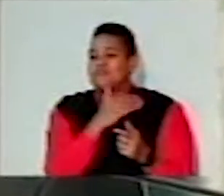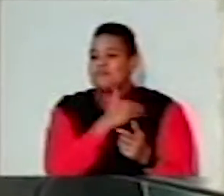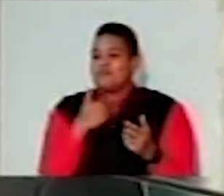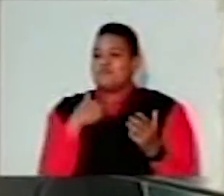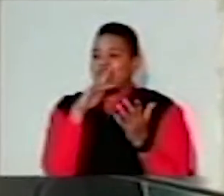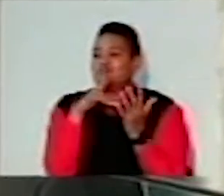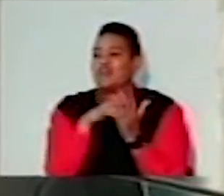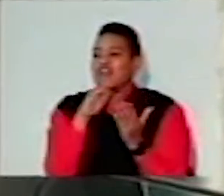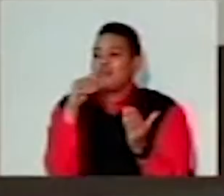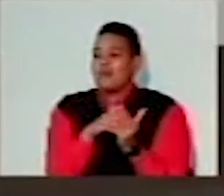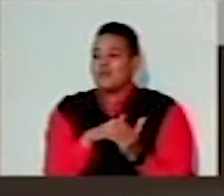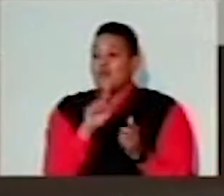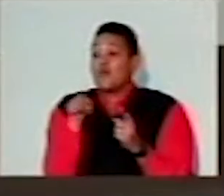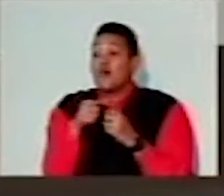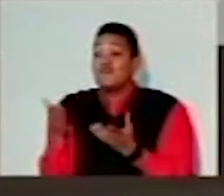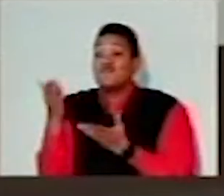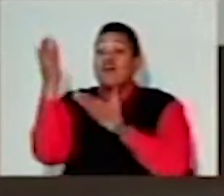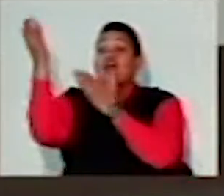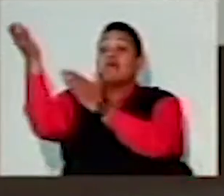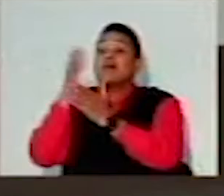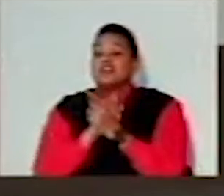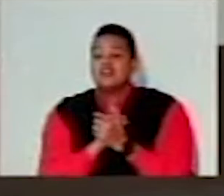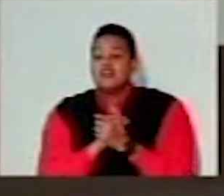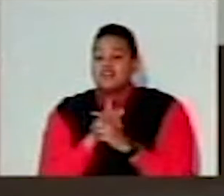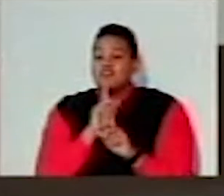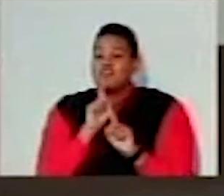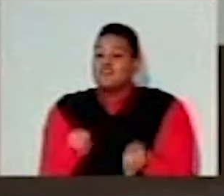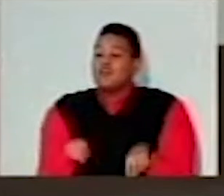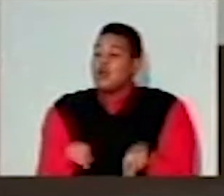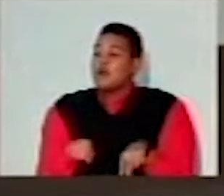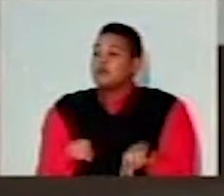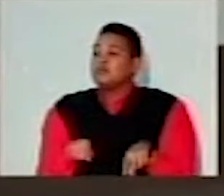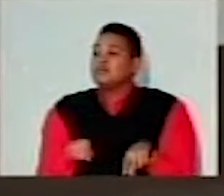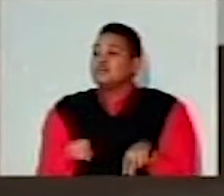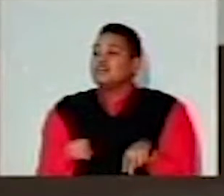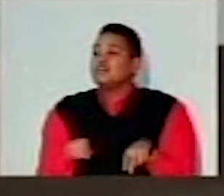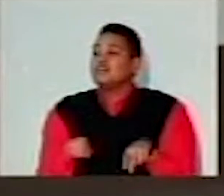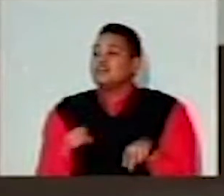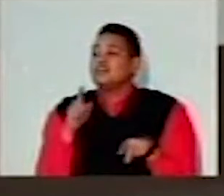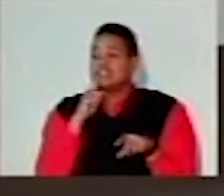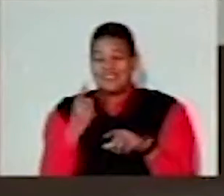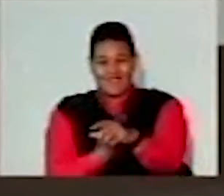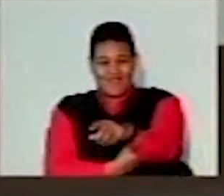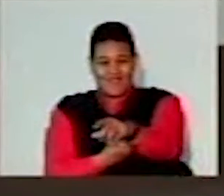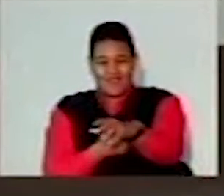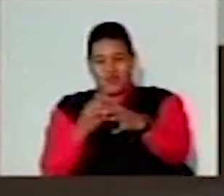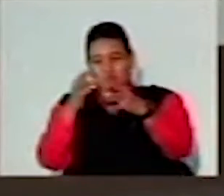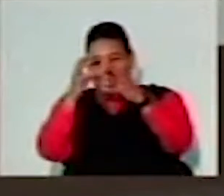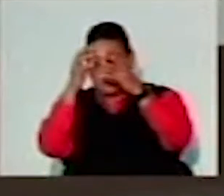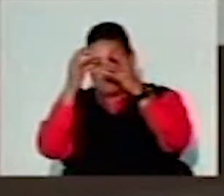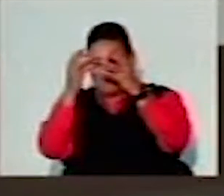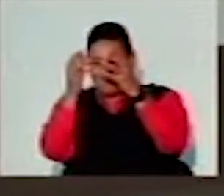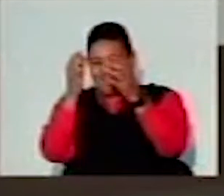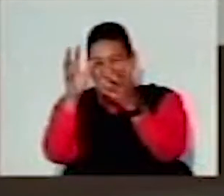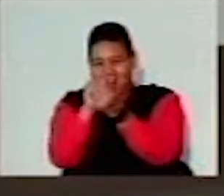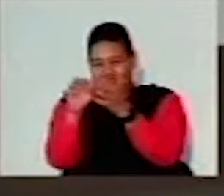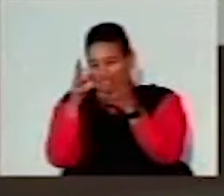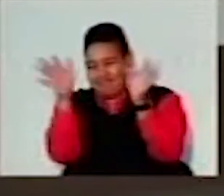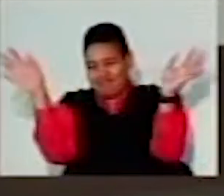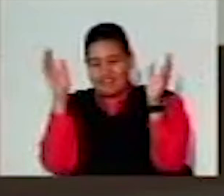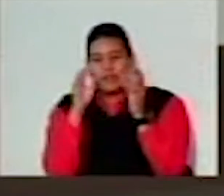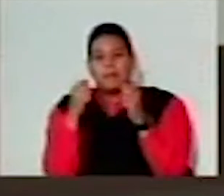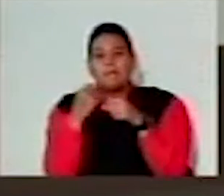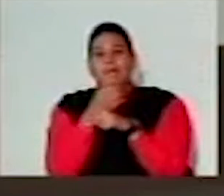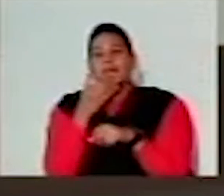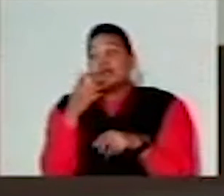When the recommendation of the report is to dismantle garrisons, Northeast St. Andrew is